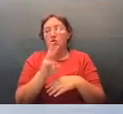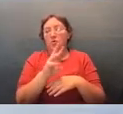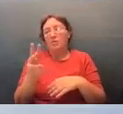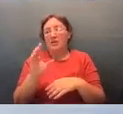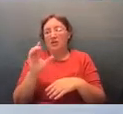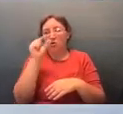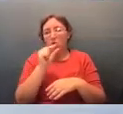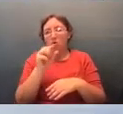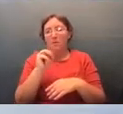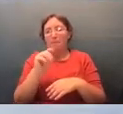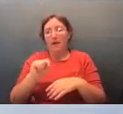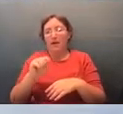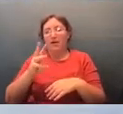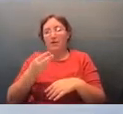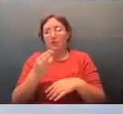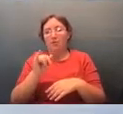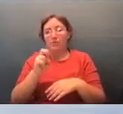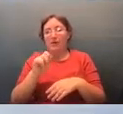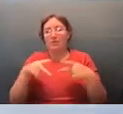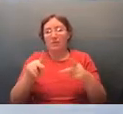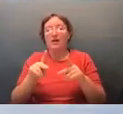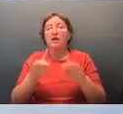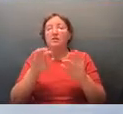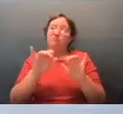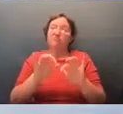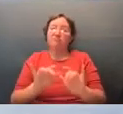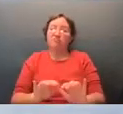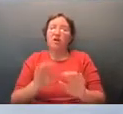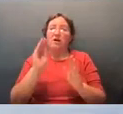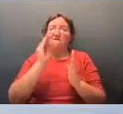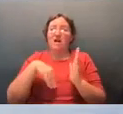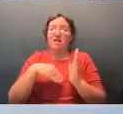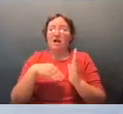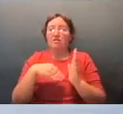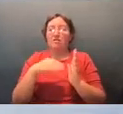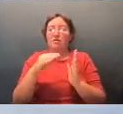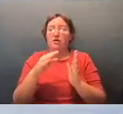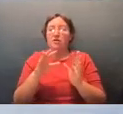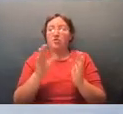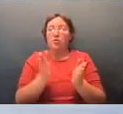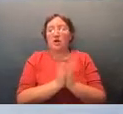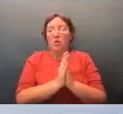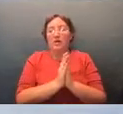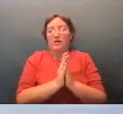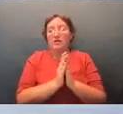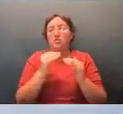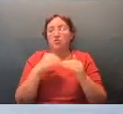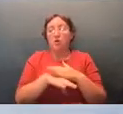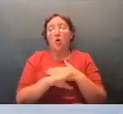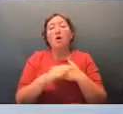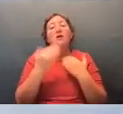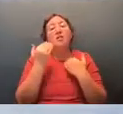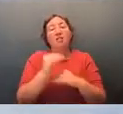computer. It'll send you to a site, and then you can fill out to get the required permits to hike up here. They only